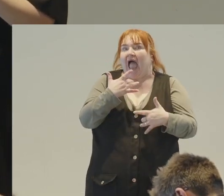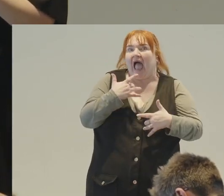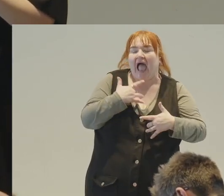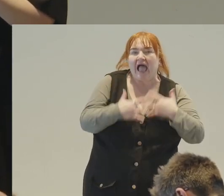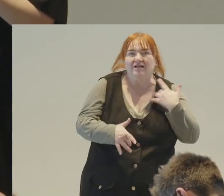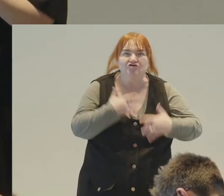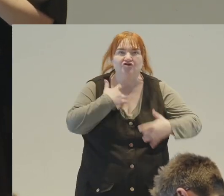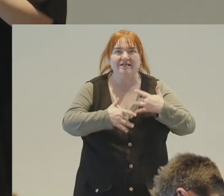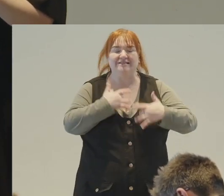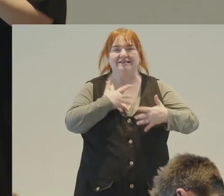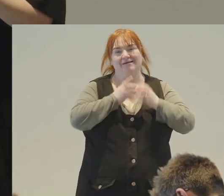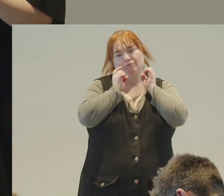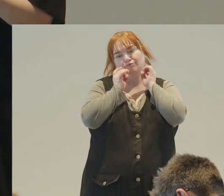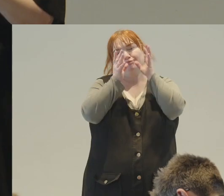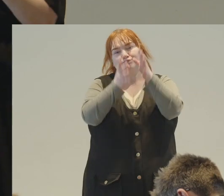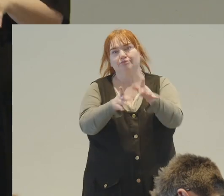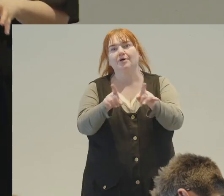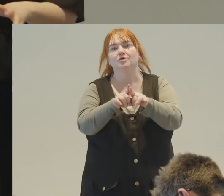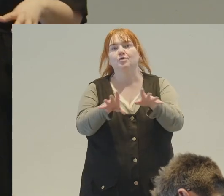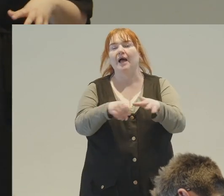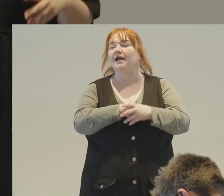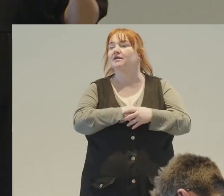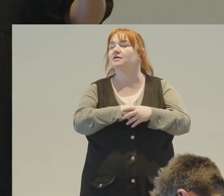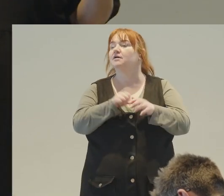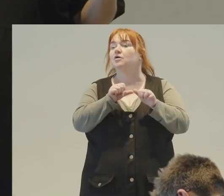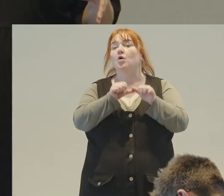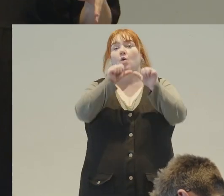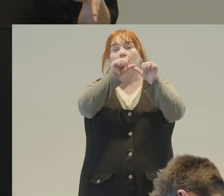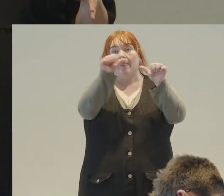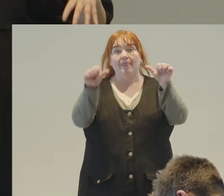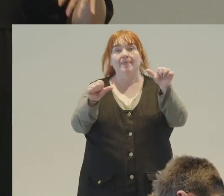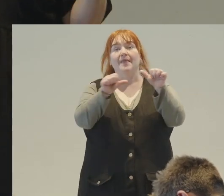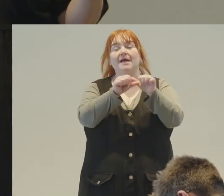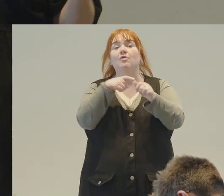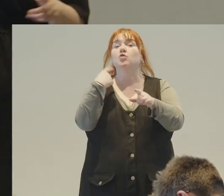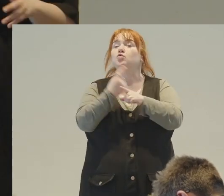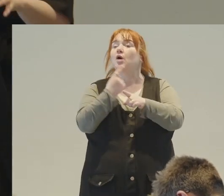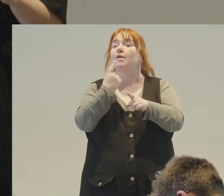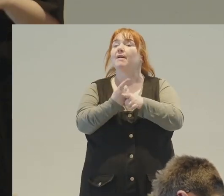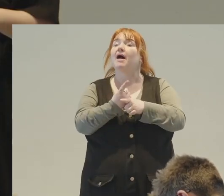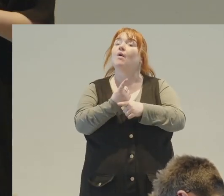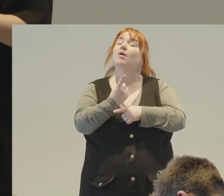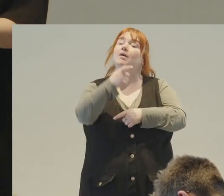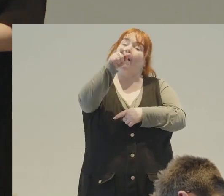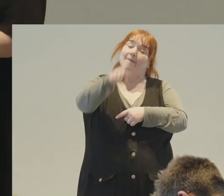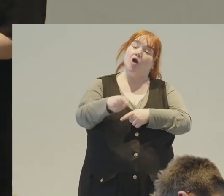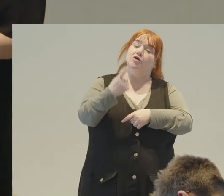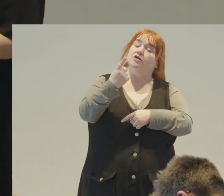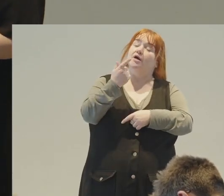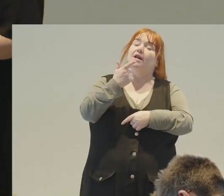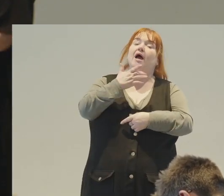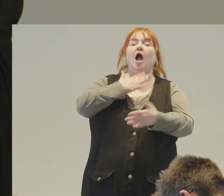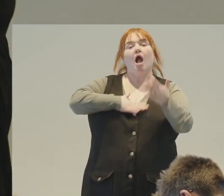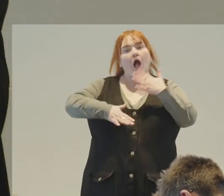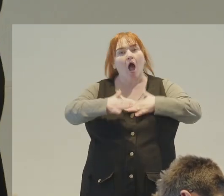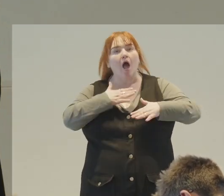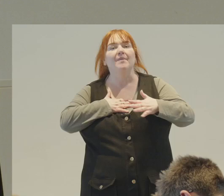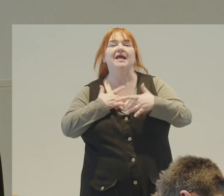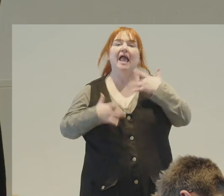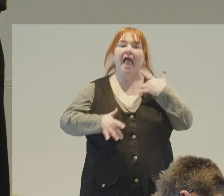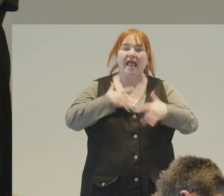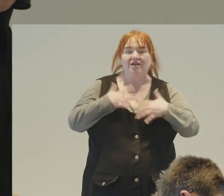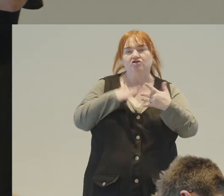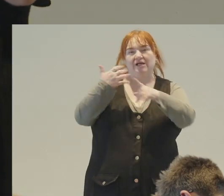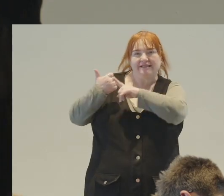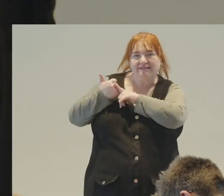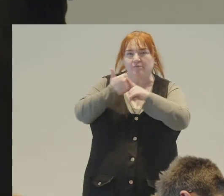as well, isn't there, Charlene? So the next point is about being a calming, supportive and energizing presence. Talk to us about that. Why is